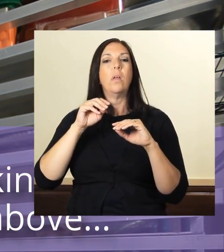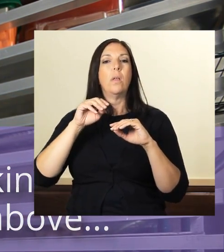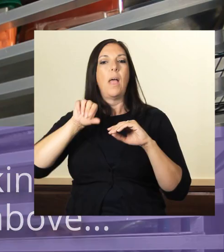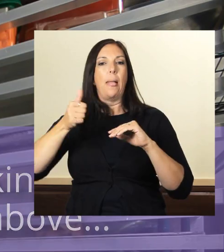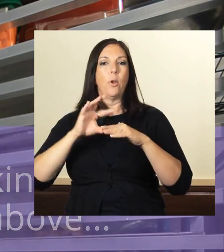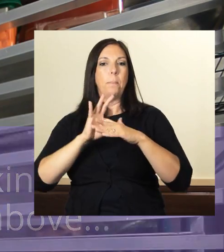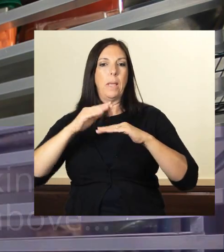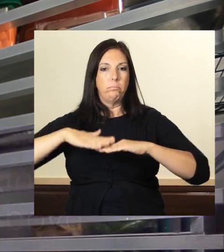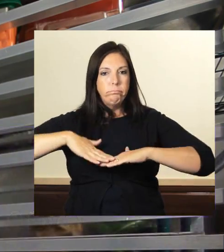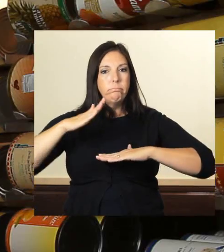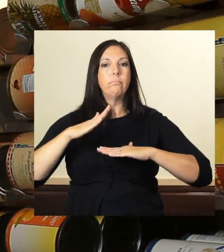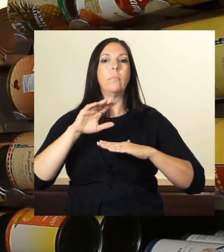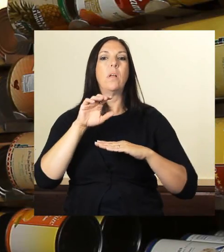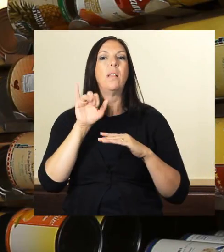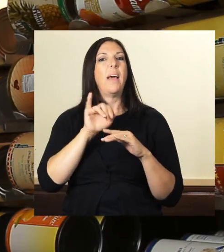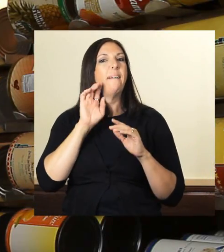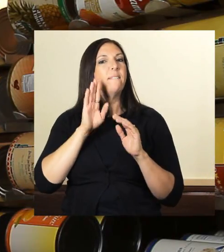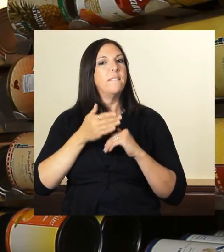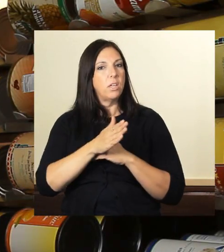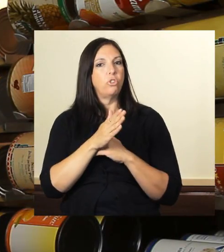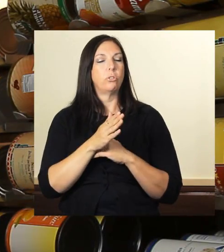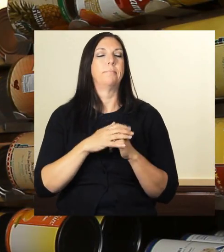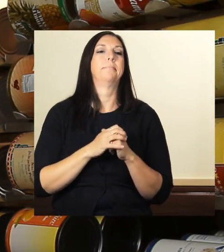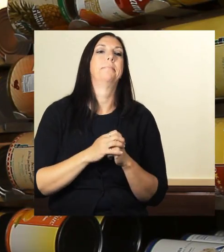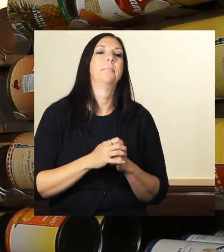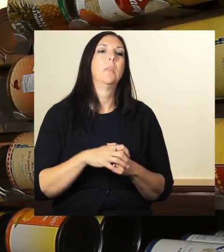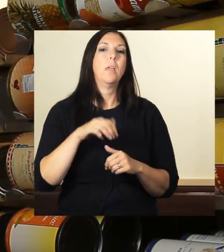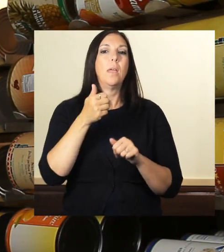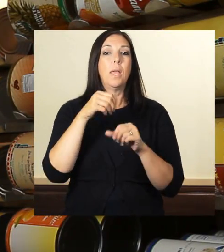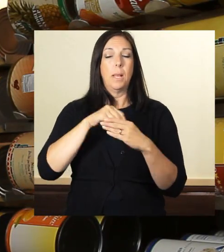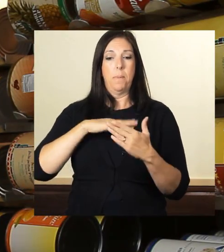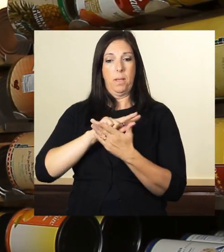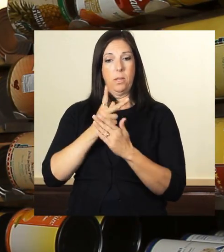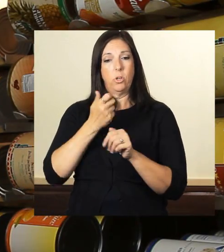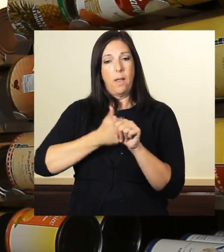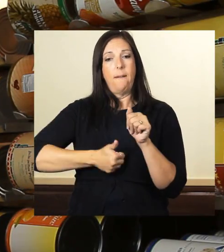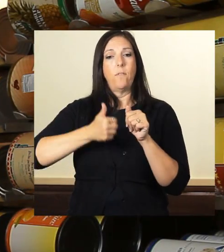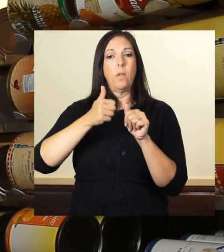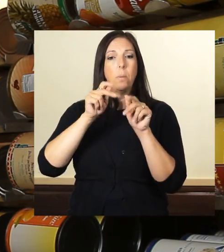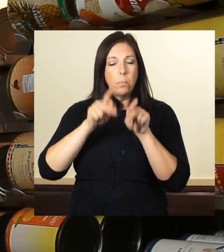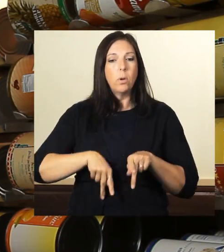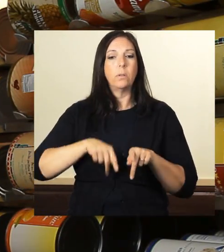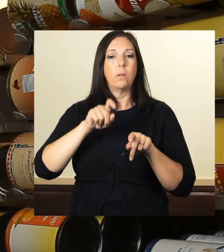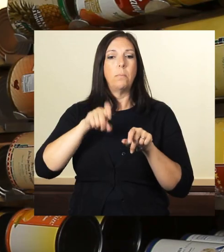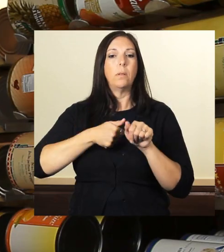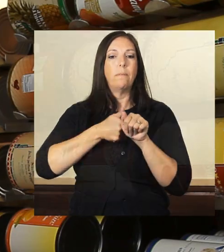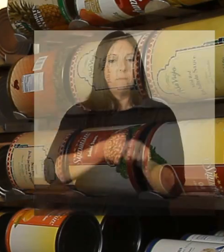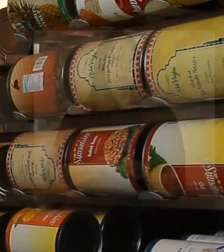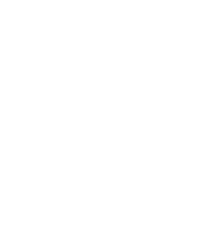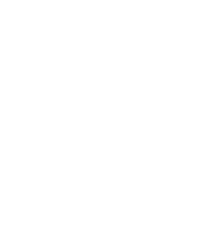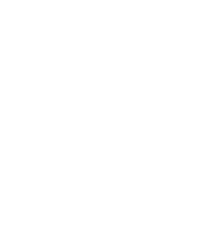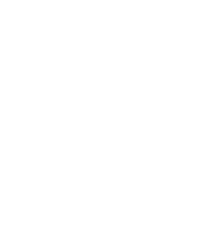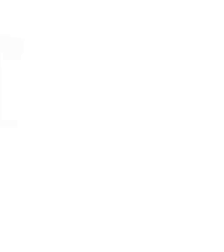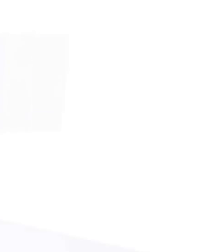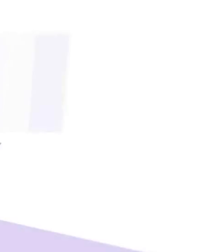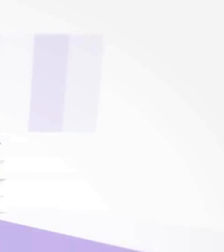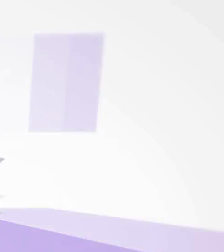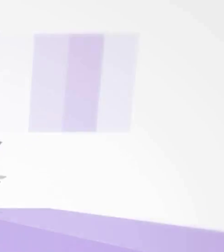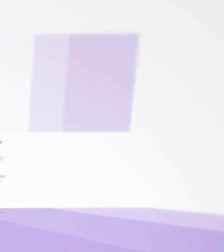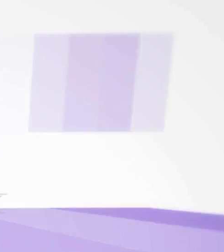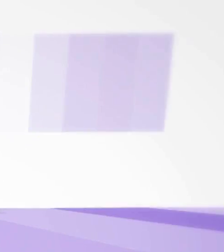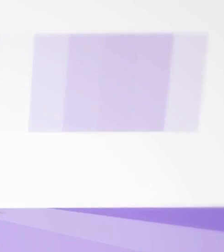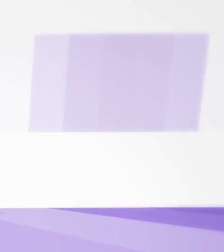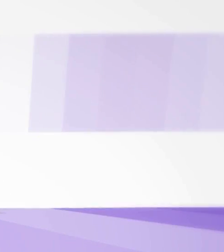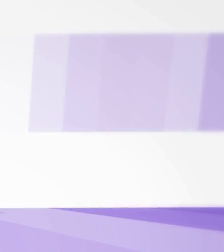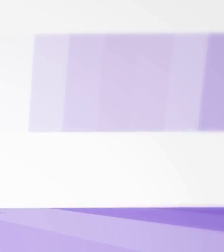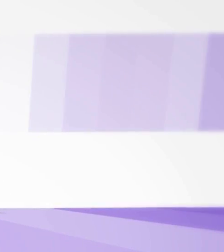temperature, like fish. In my kitchen, every employee follows safety steps to avoid cross-contamination. Here's what we